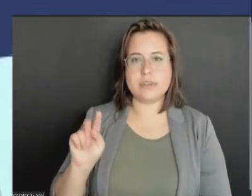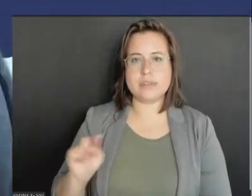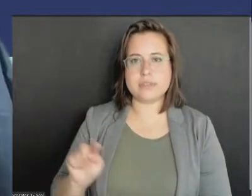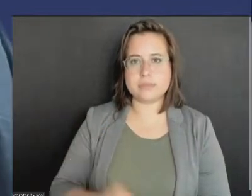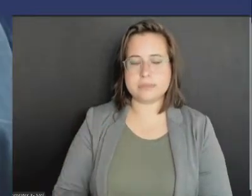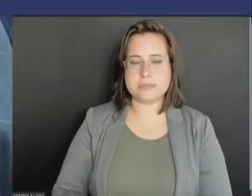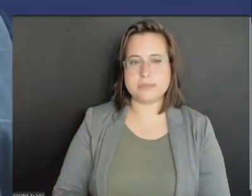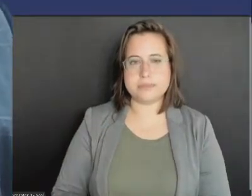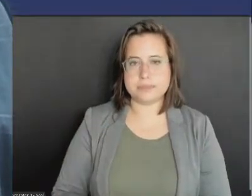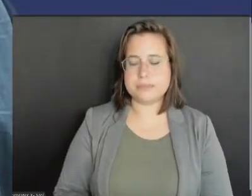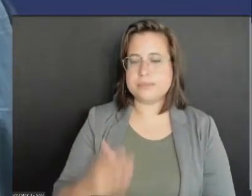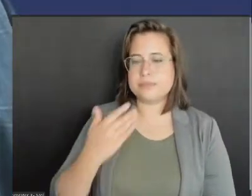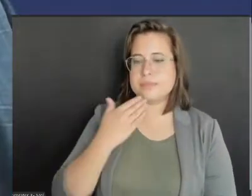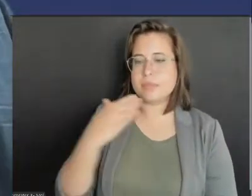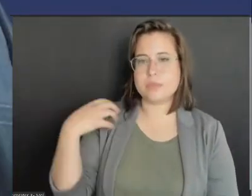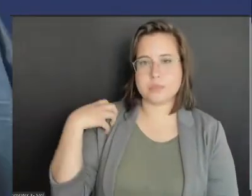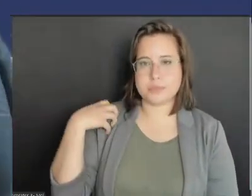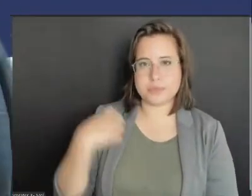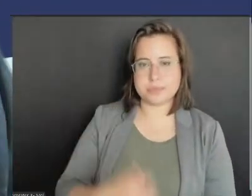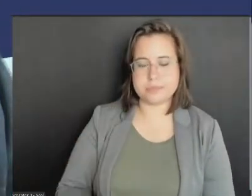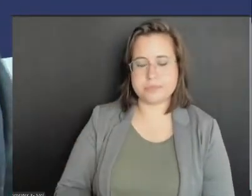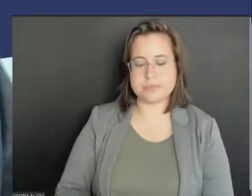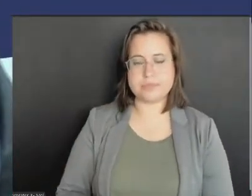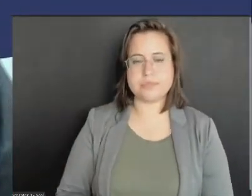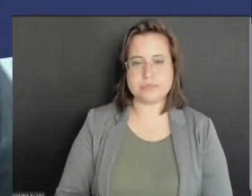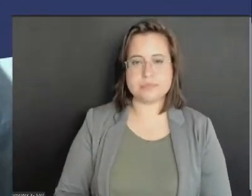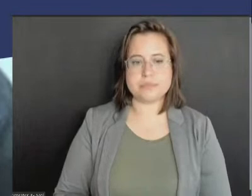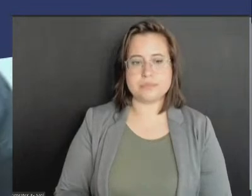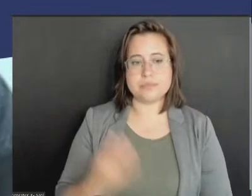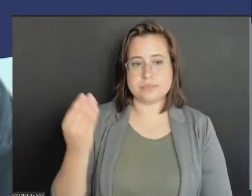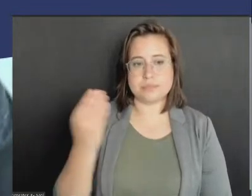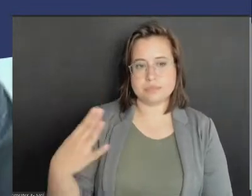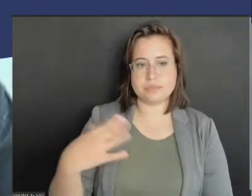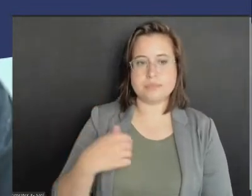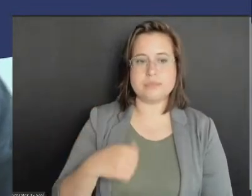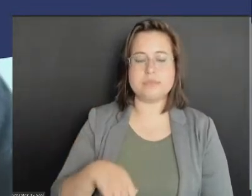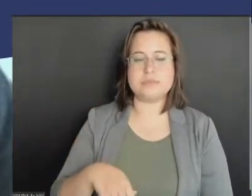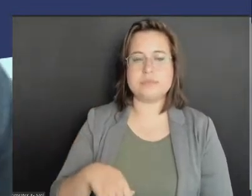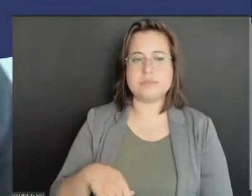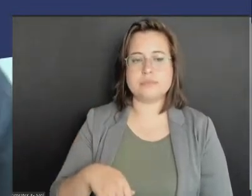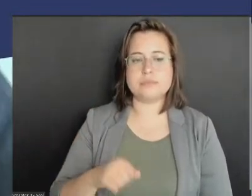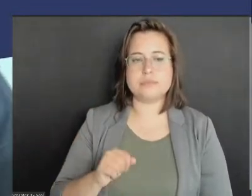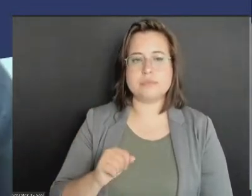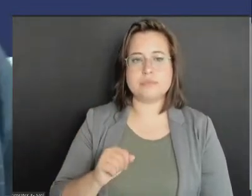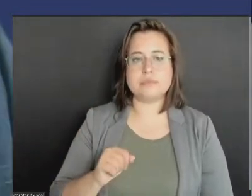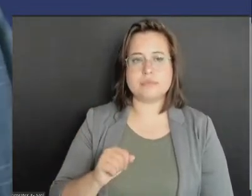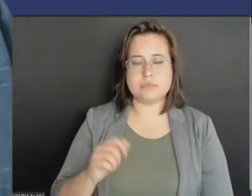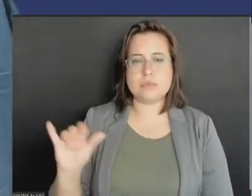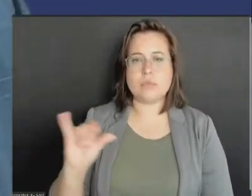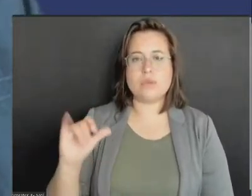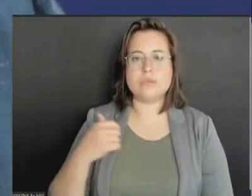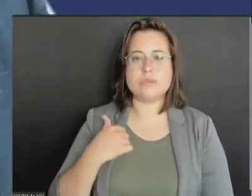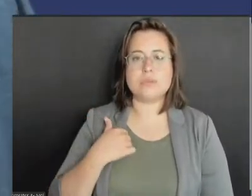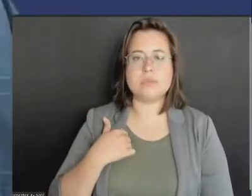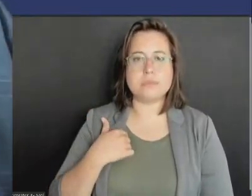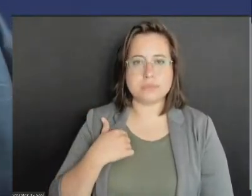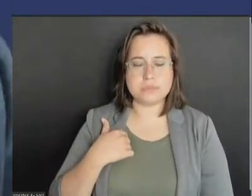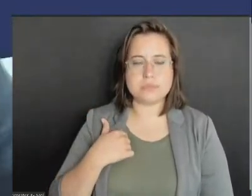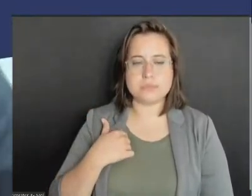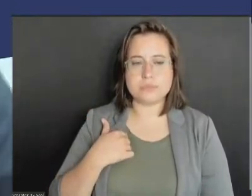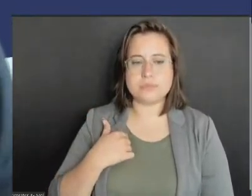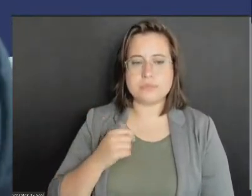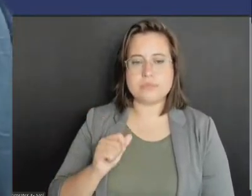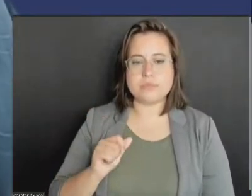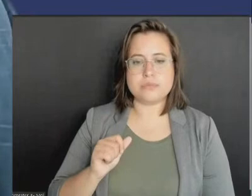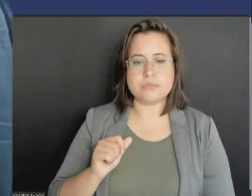Thank you, Madam Chair. And I'm with you, Victor. I also want to commend the